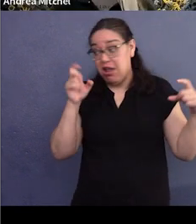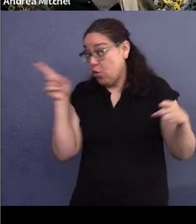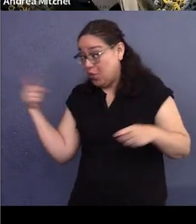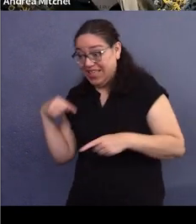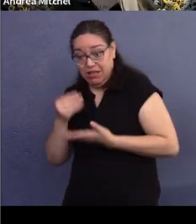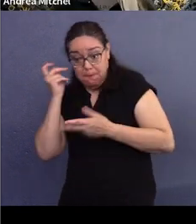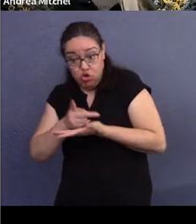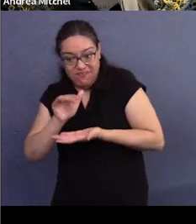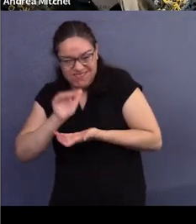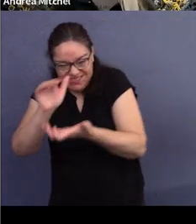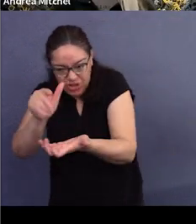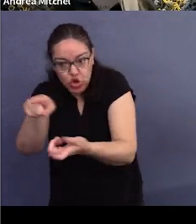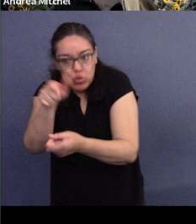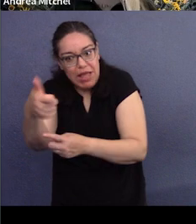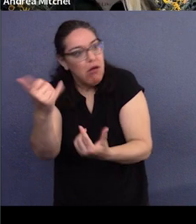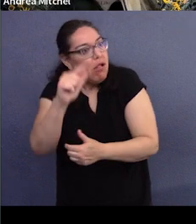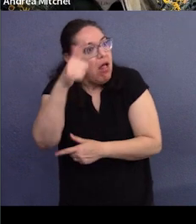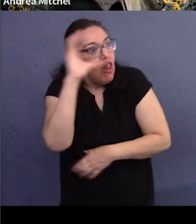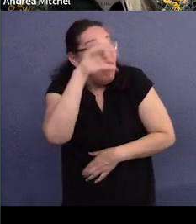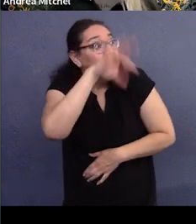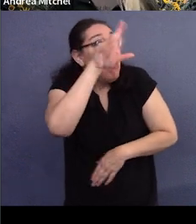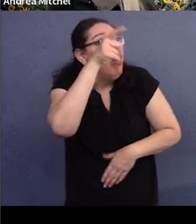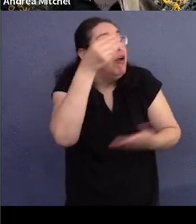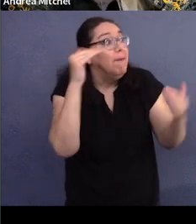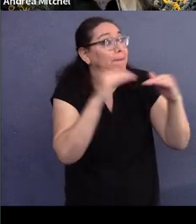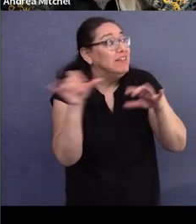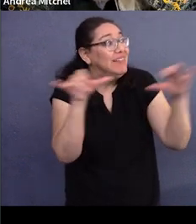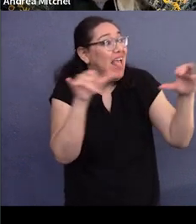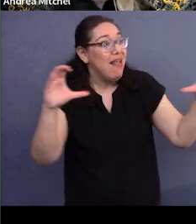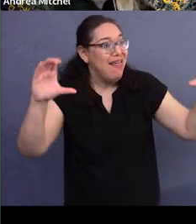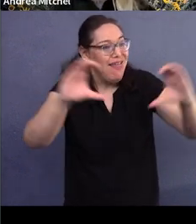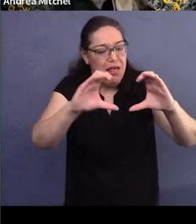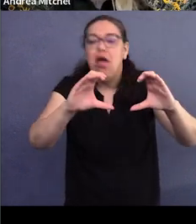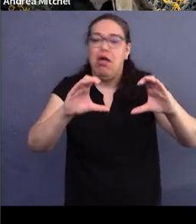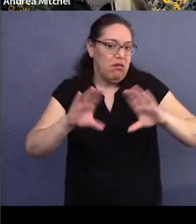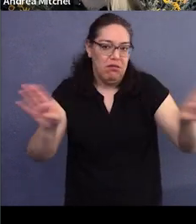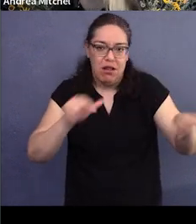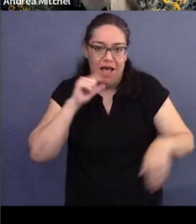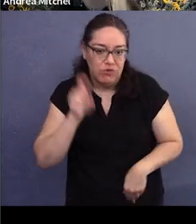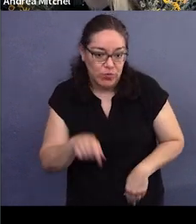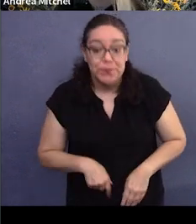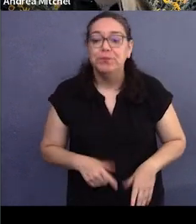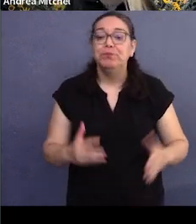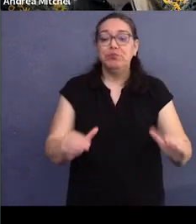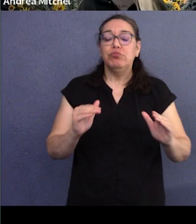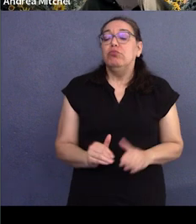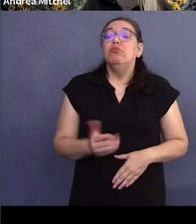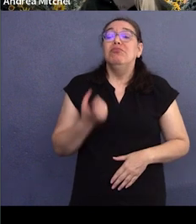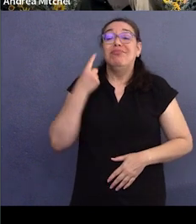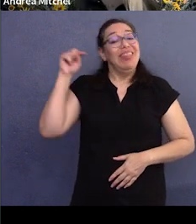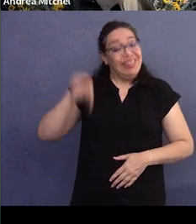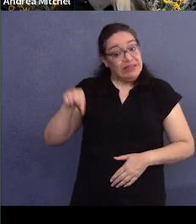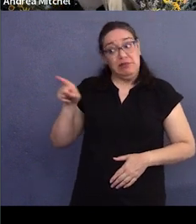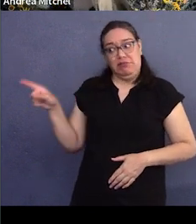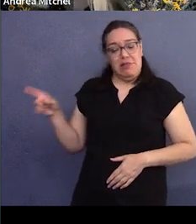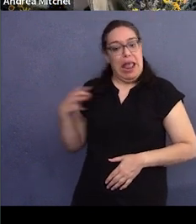is good. This is good stuff. Okay, organizational budgets. One thing that this application does